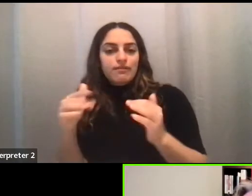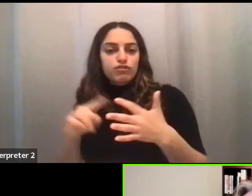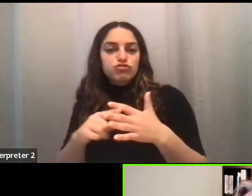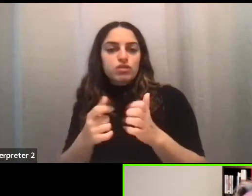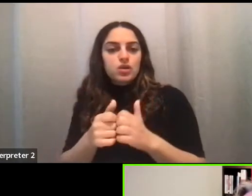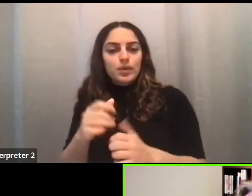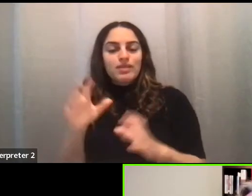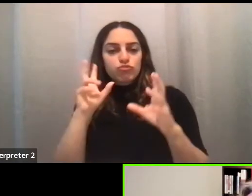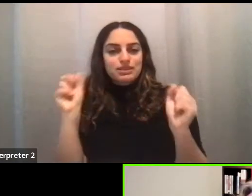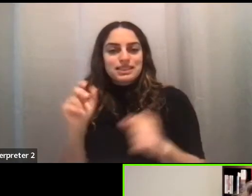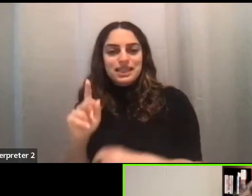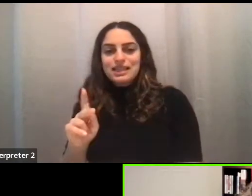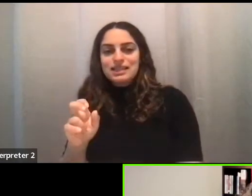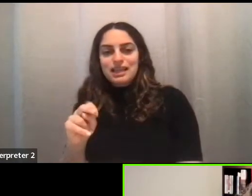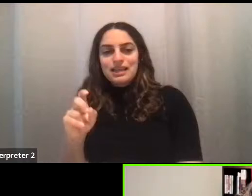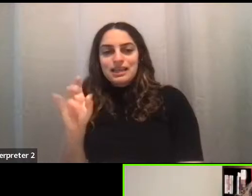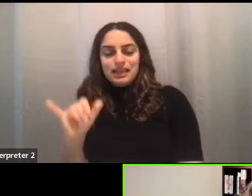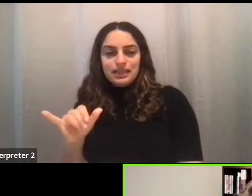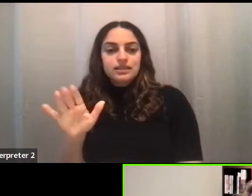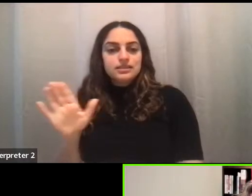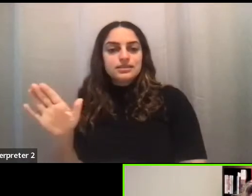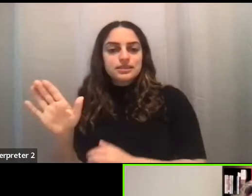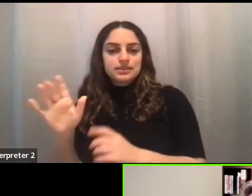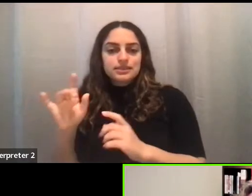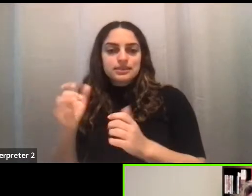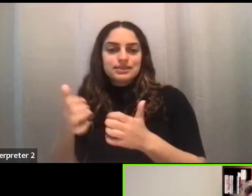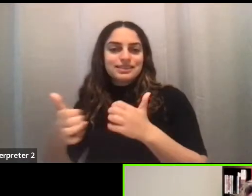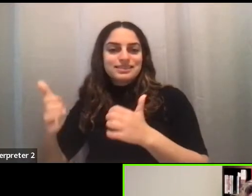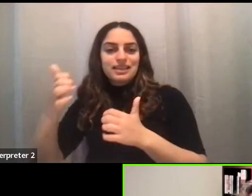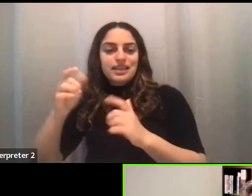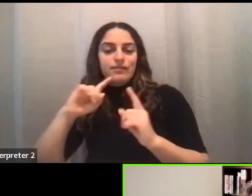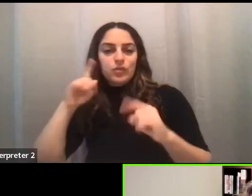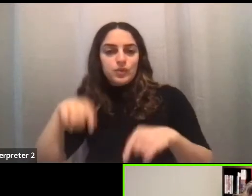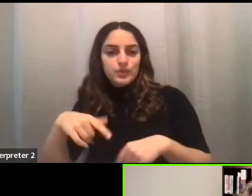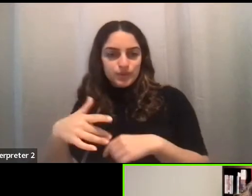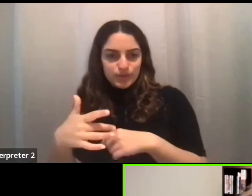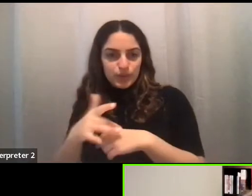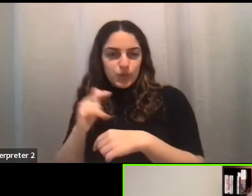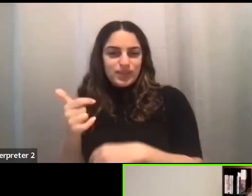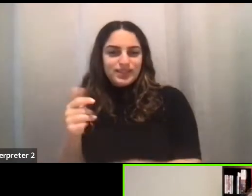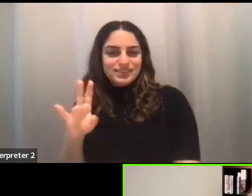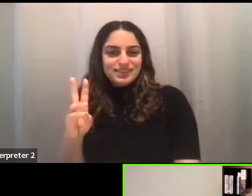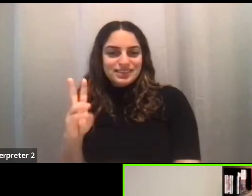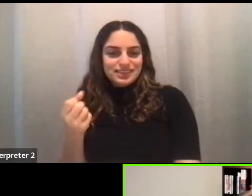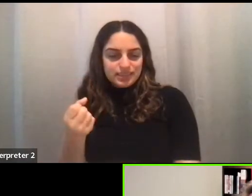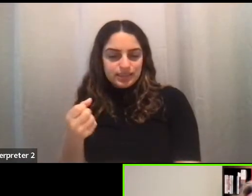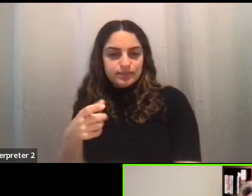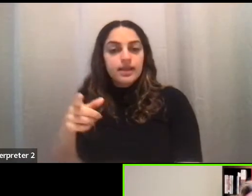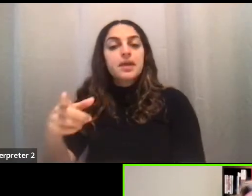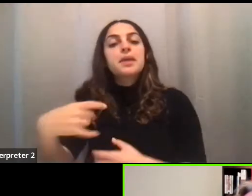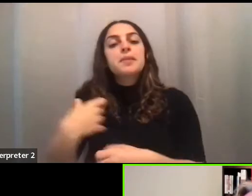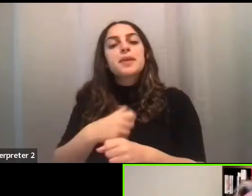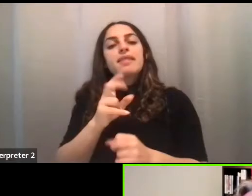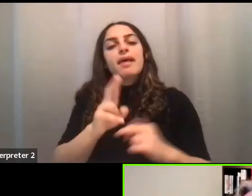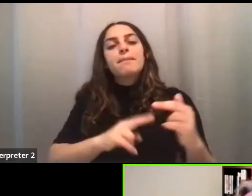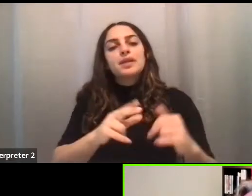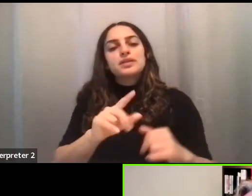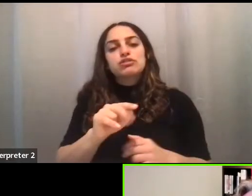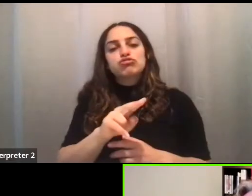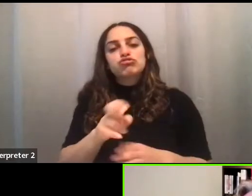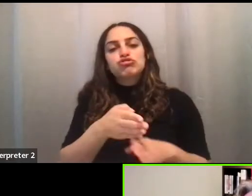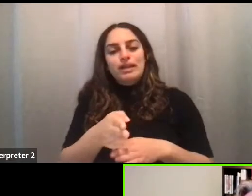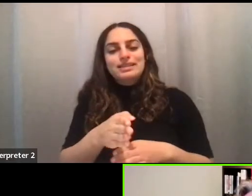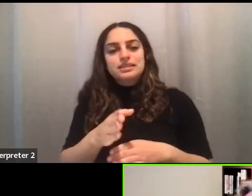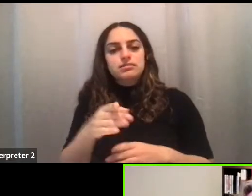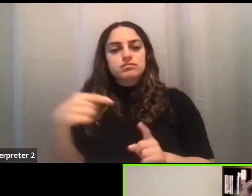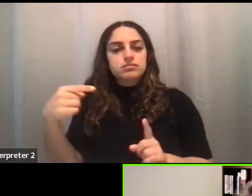kennedy's executive orders in the early 1960s made the building trades a particular target of black